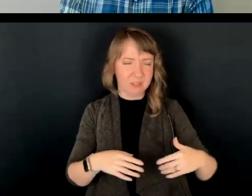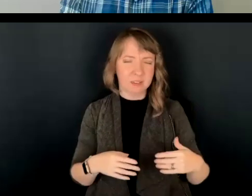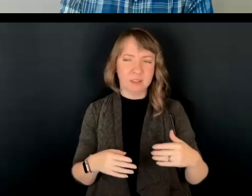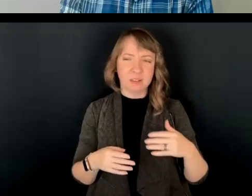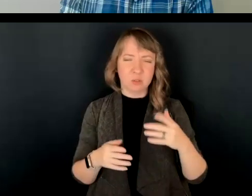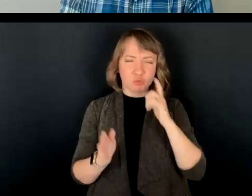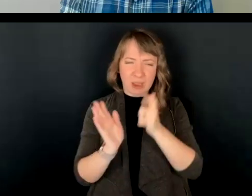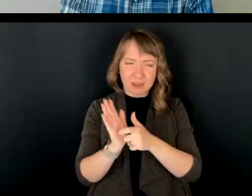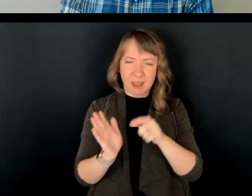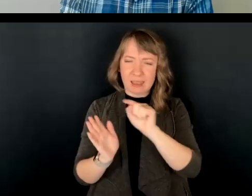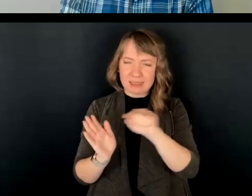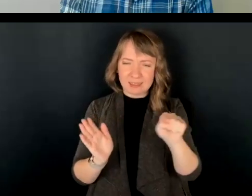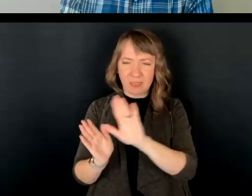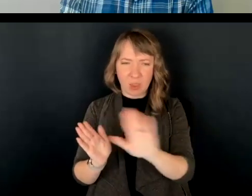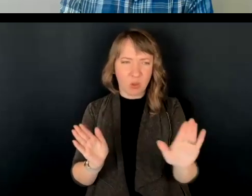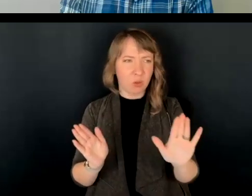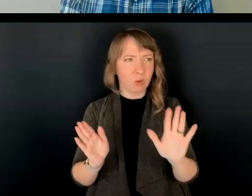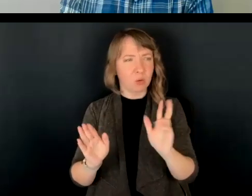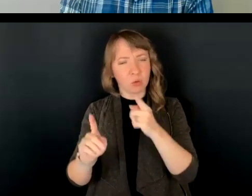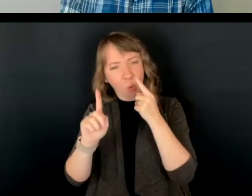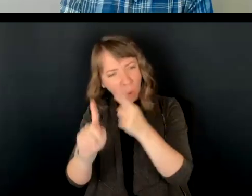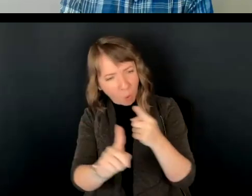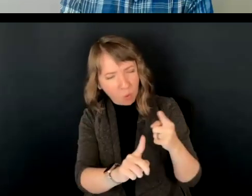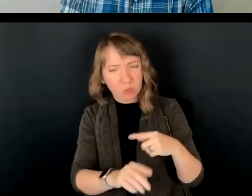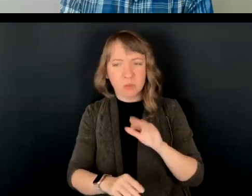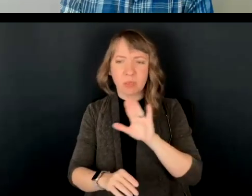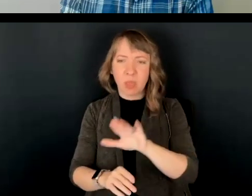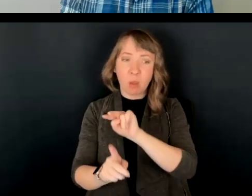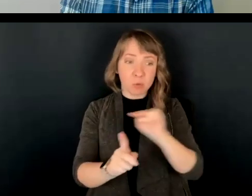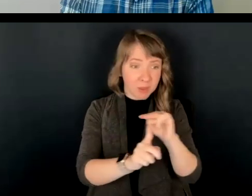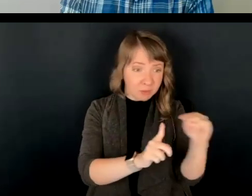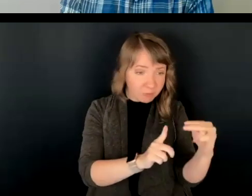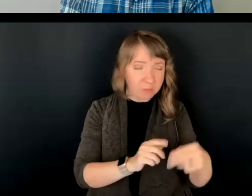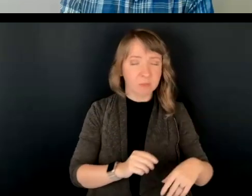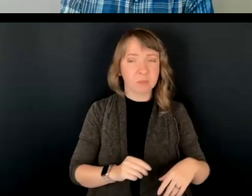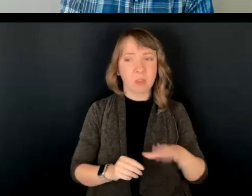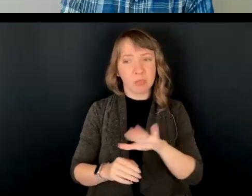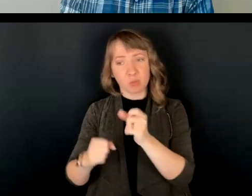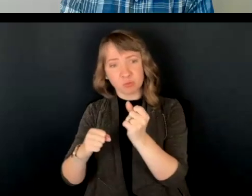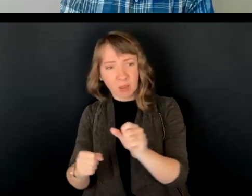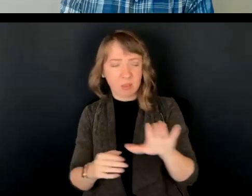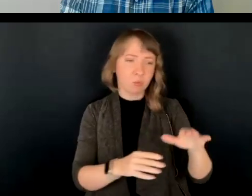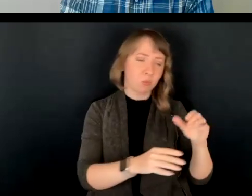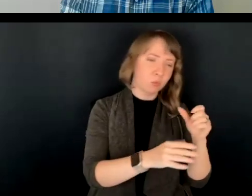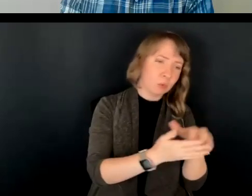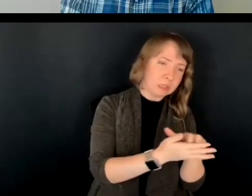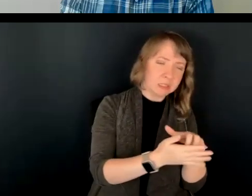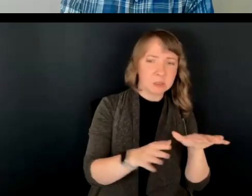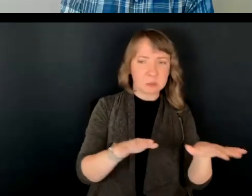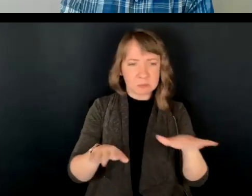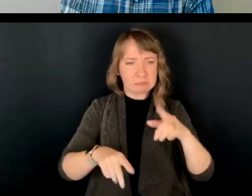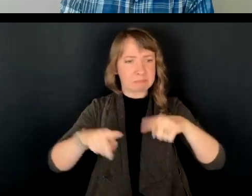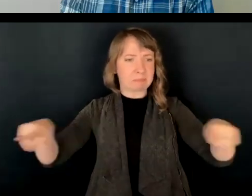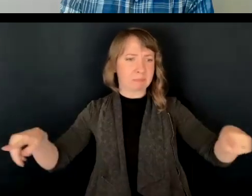of those different perspectives coming in there and what their strengths and weaknesses are of the individual groups.